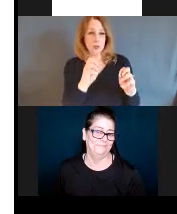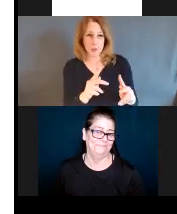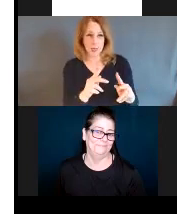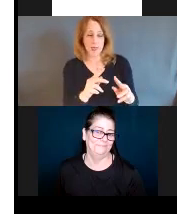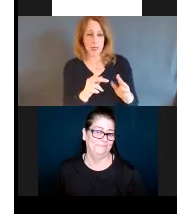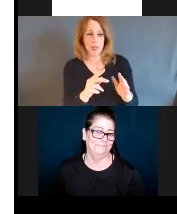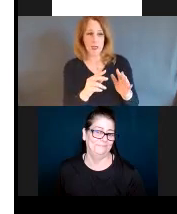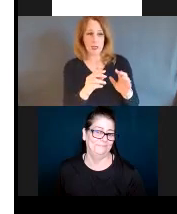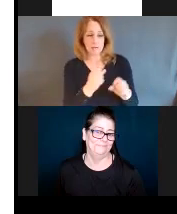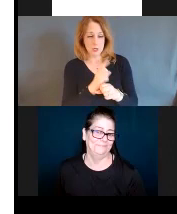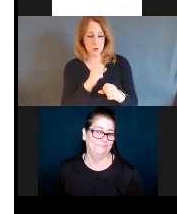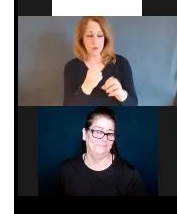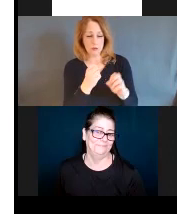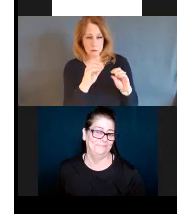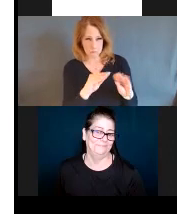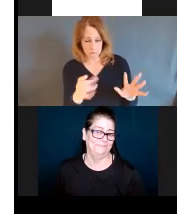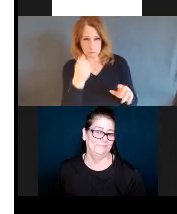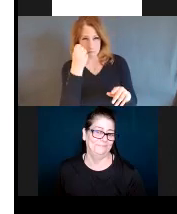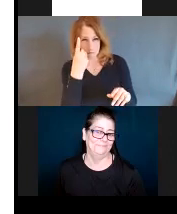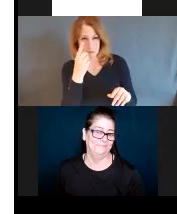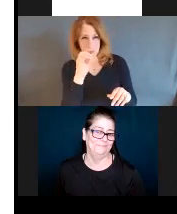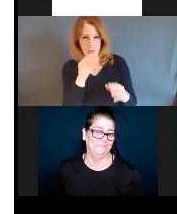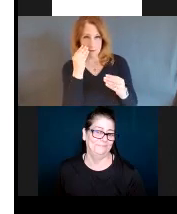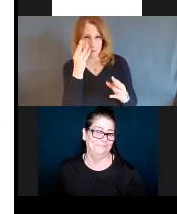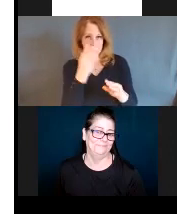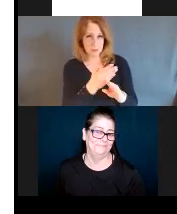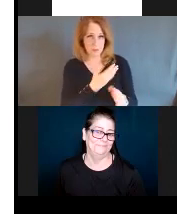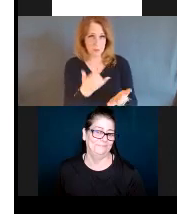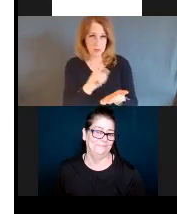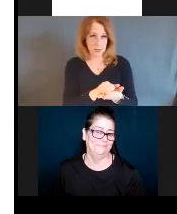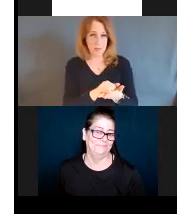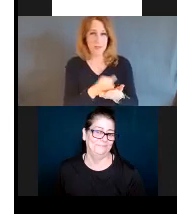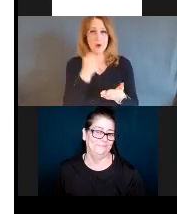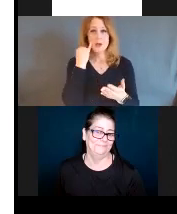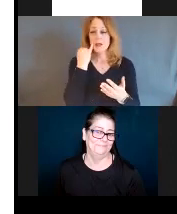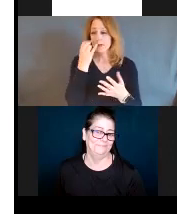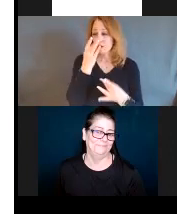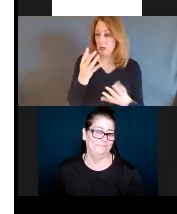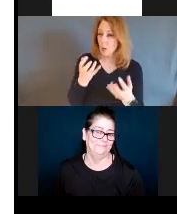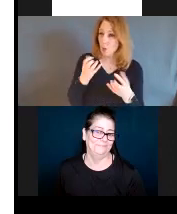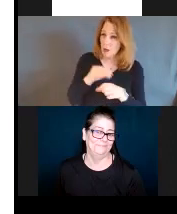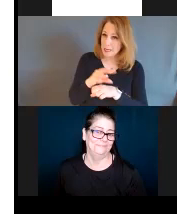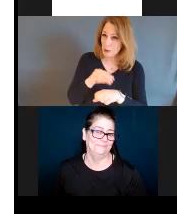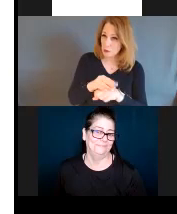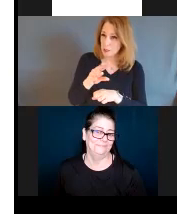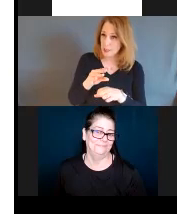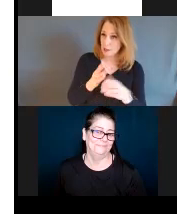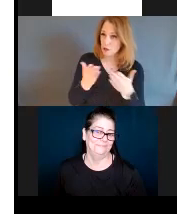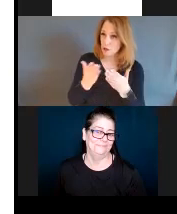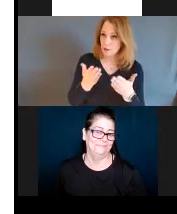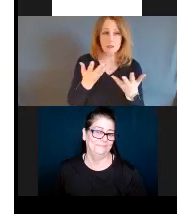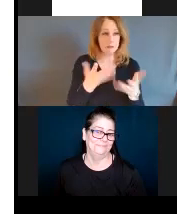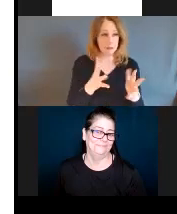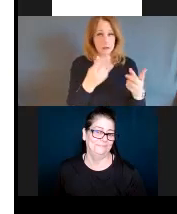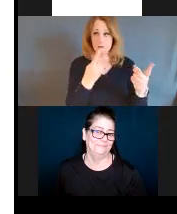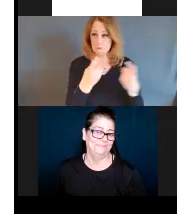end that call. So for example, if they are interested in your counseling services and you've answered some questions about that,